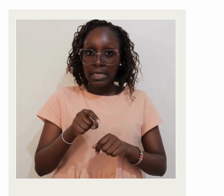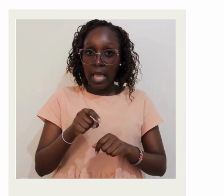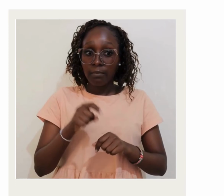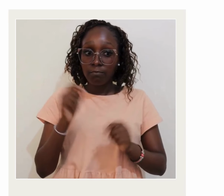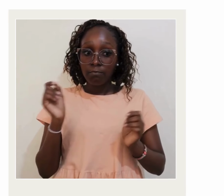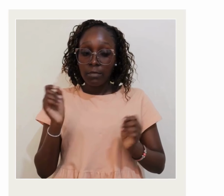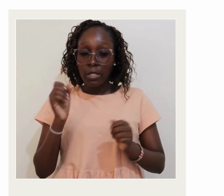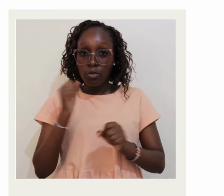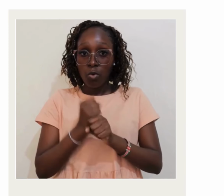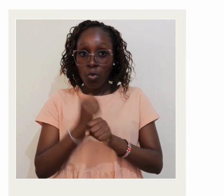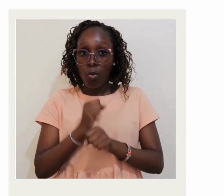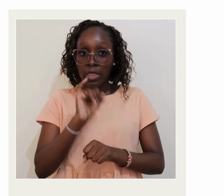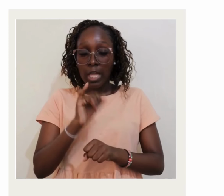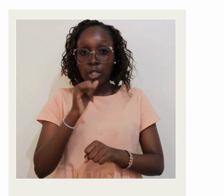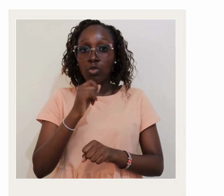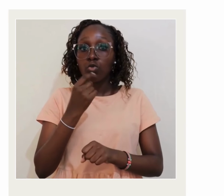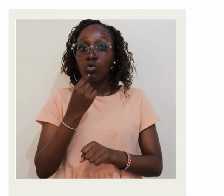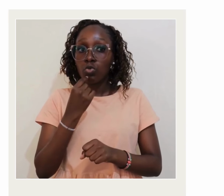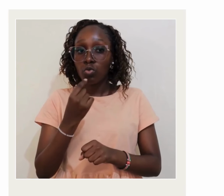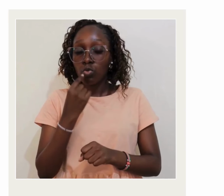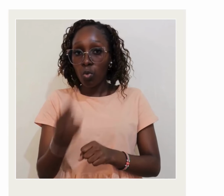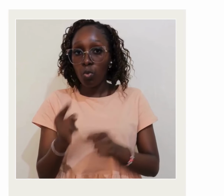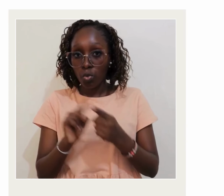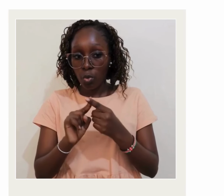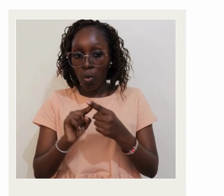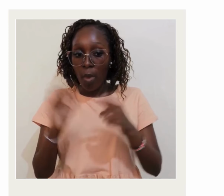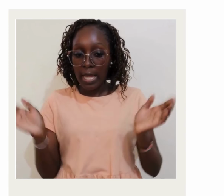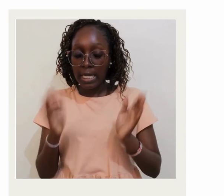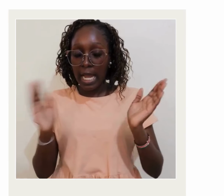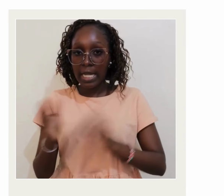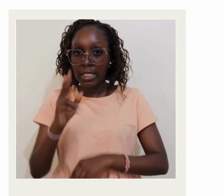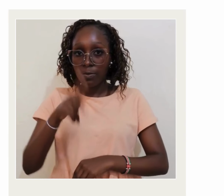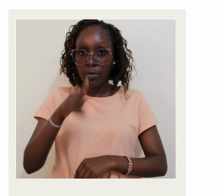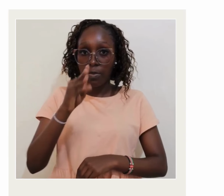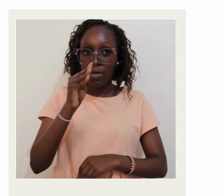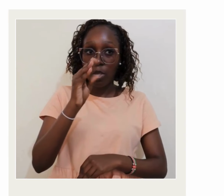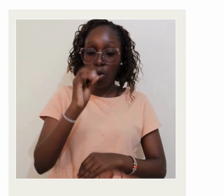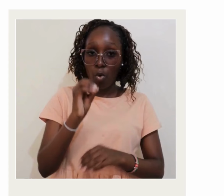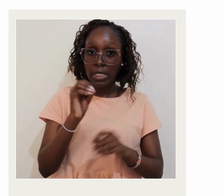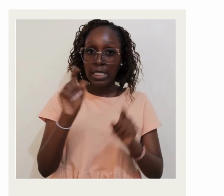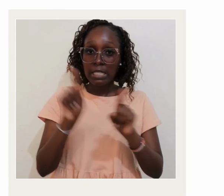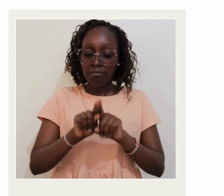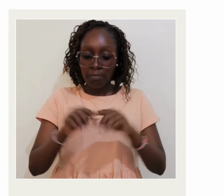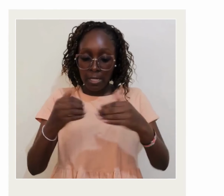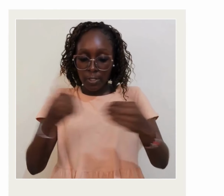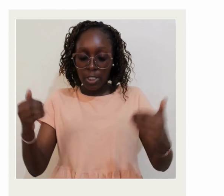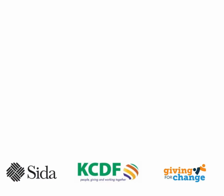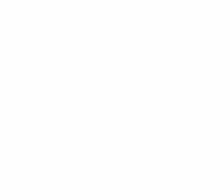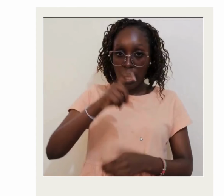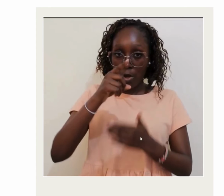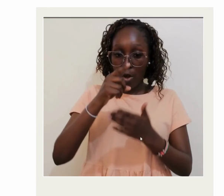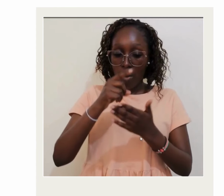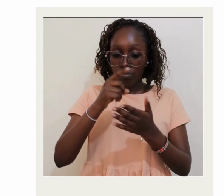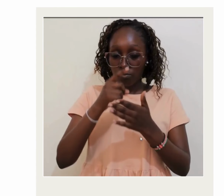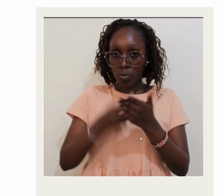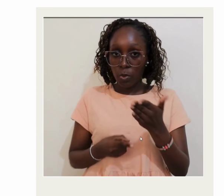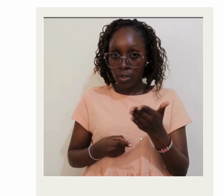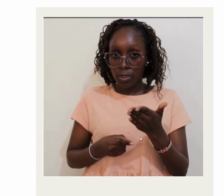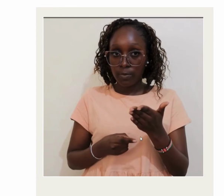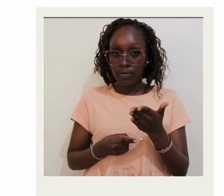are designed to encourage compliance and distinguish PBOs from other civil society